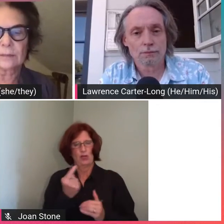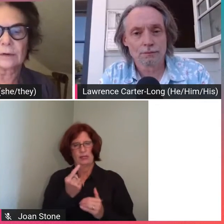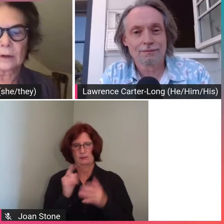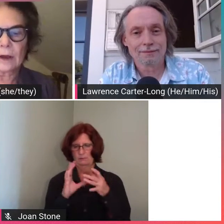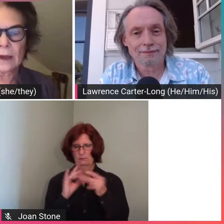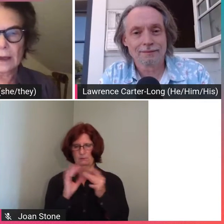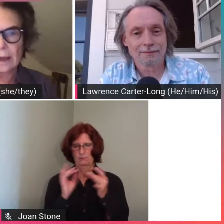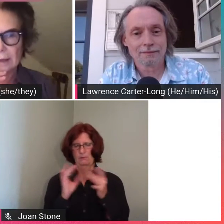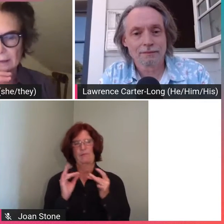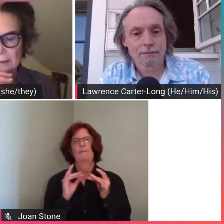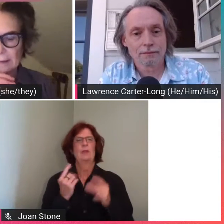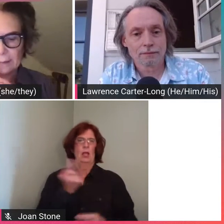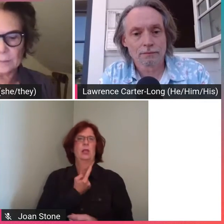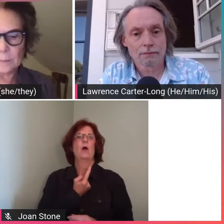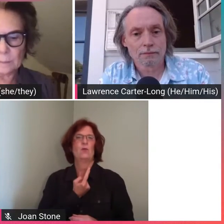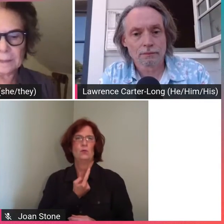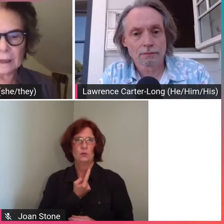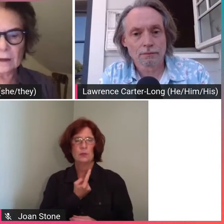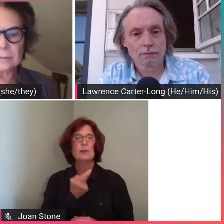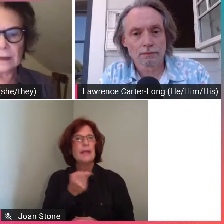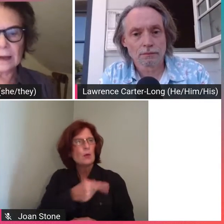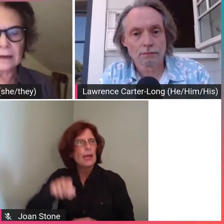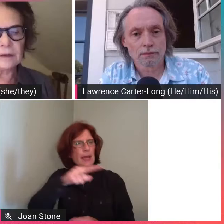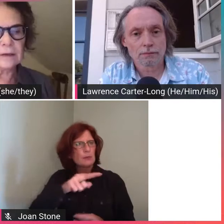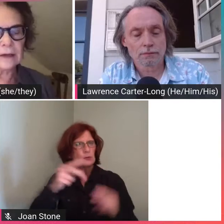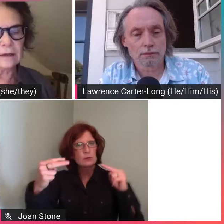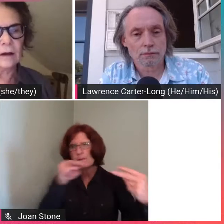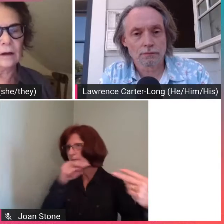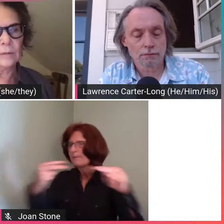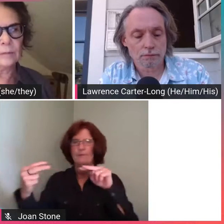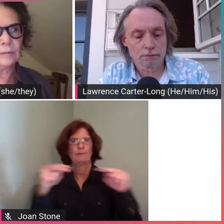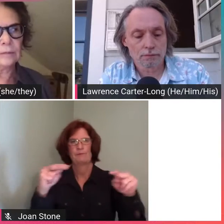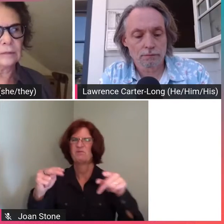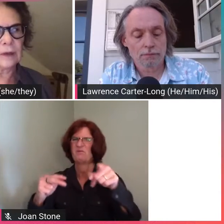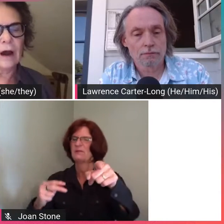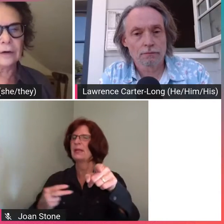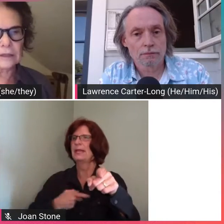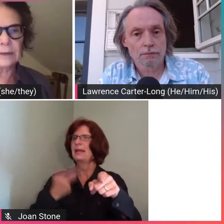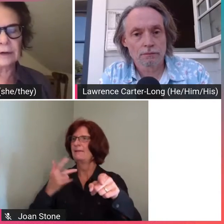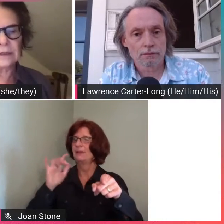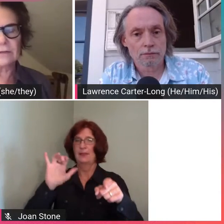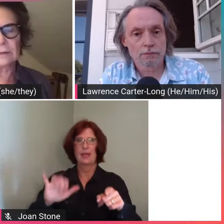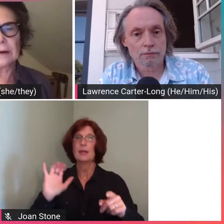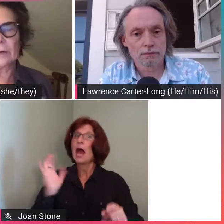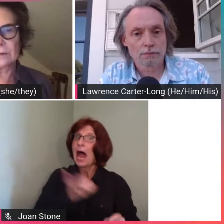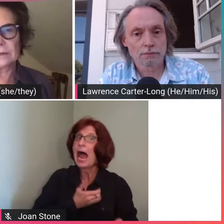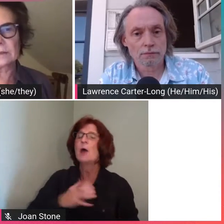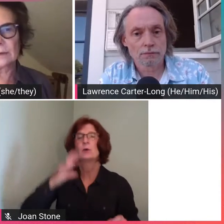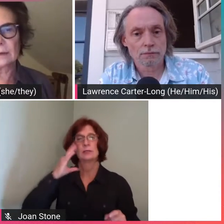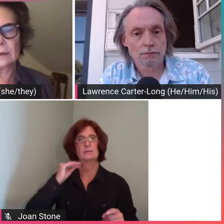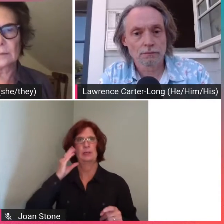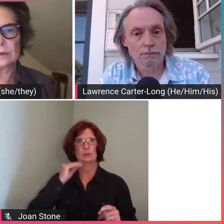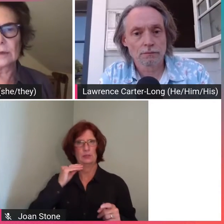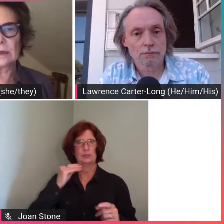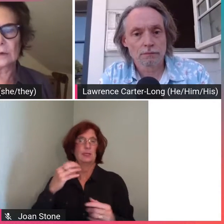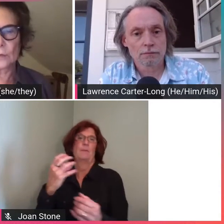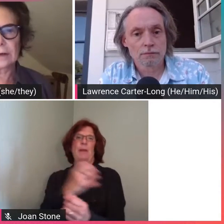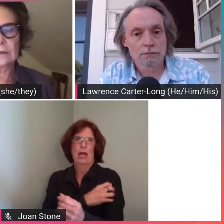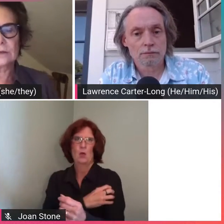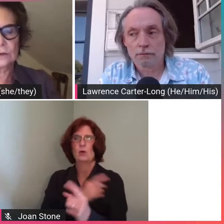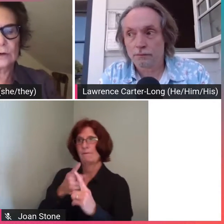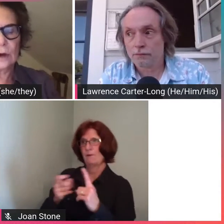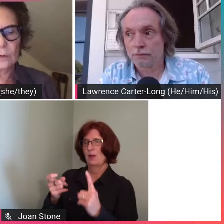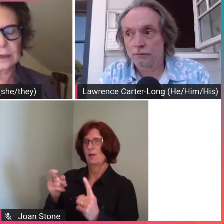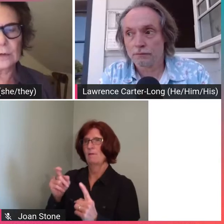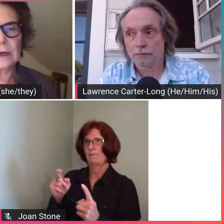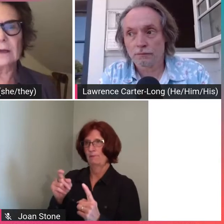for example. Sure. And I think that our experience of the power of disability community and